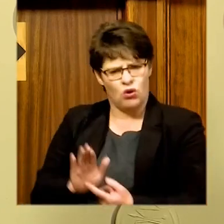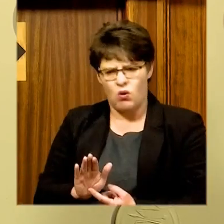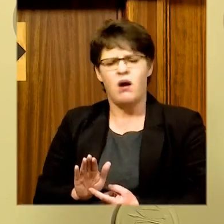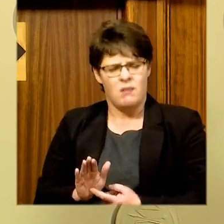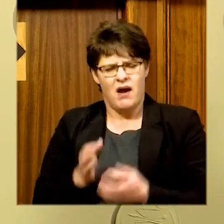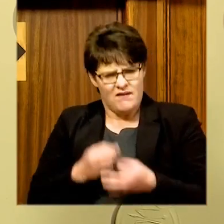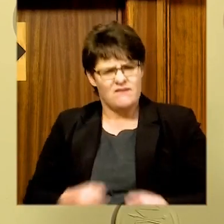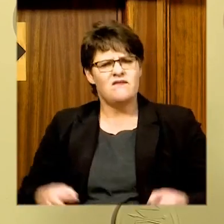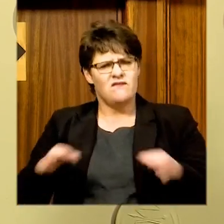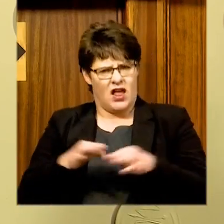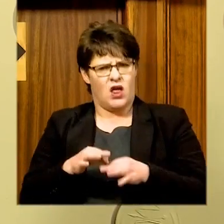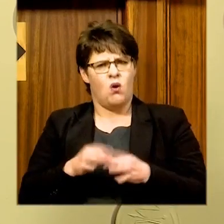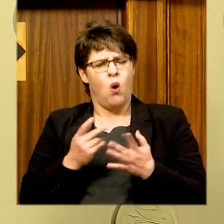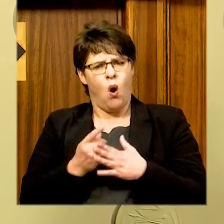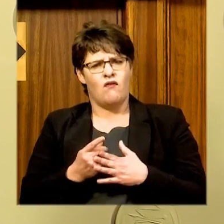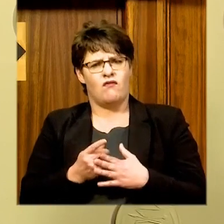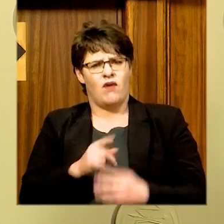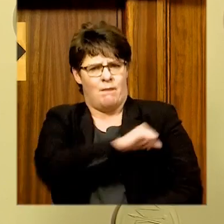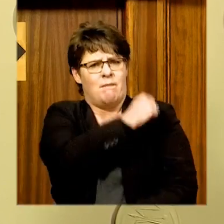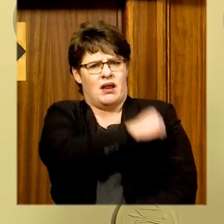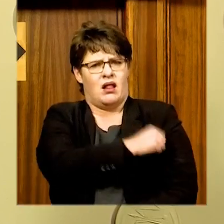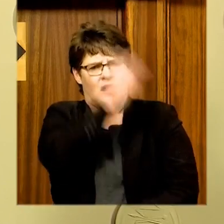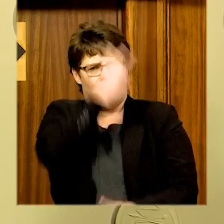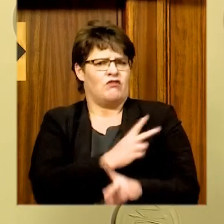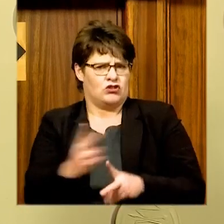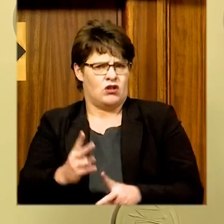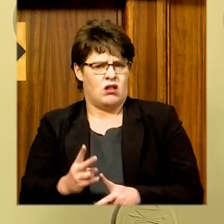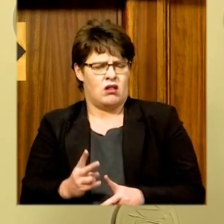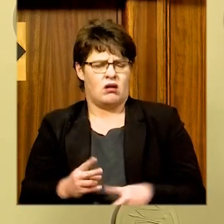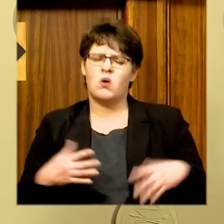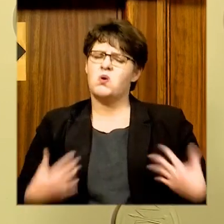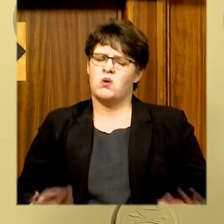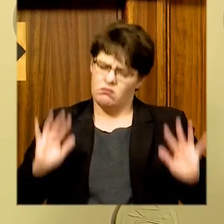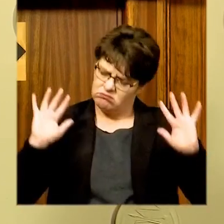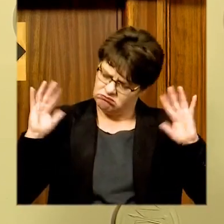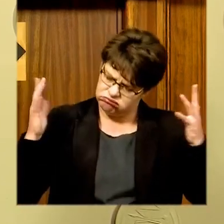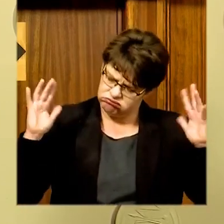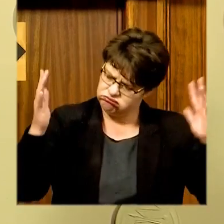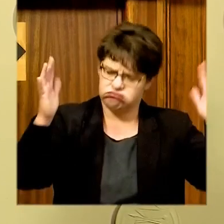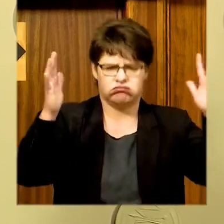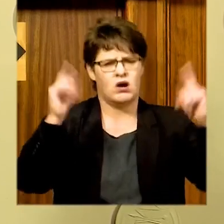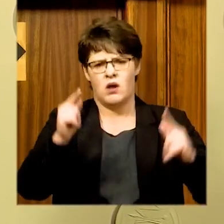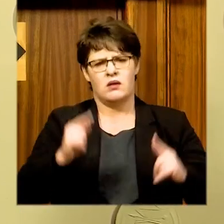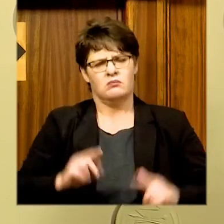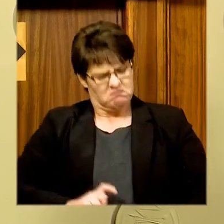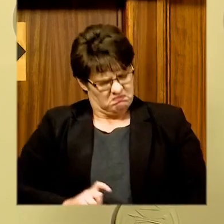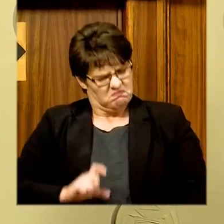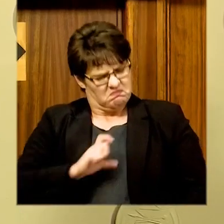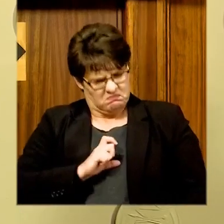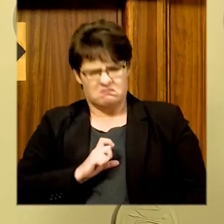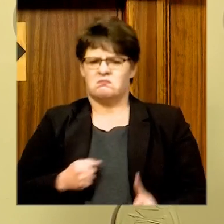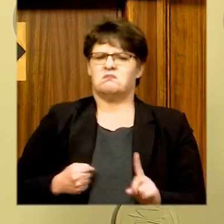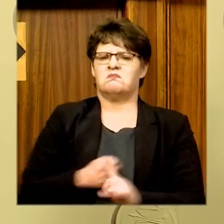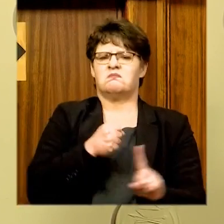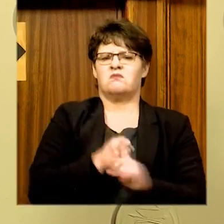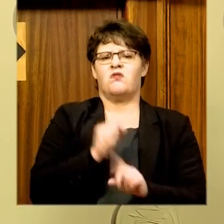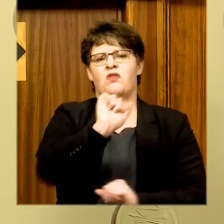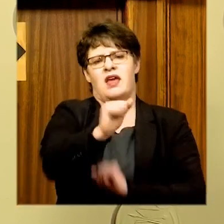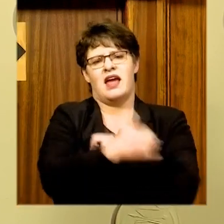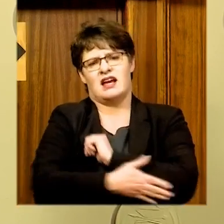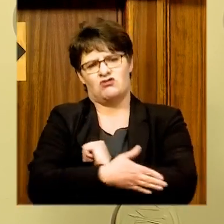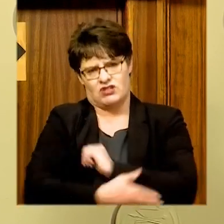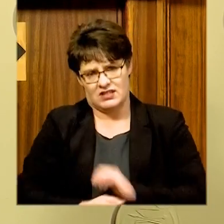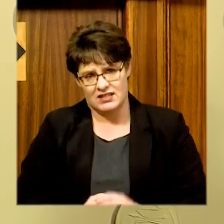highest values of the medical profession. I commend them for their unwavering patriotism and their